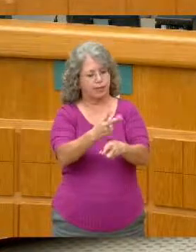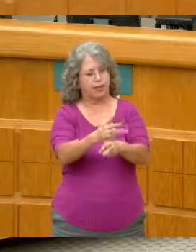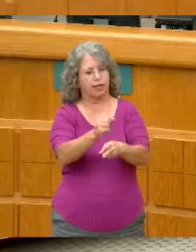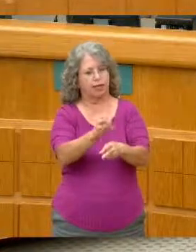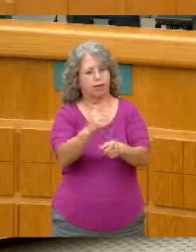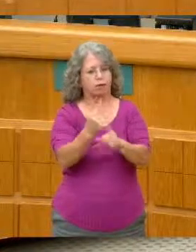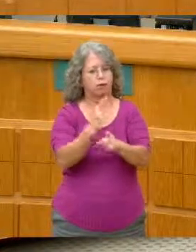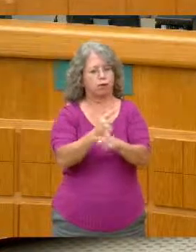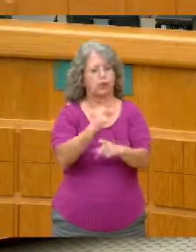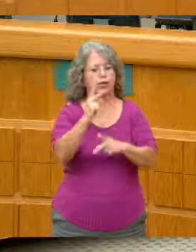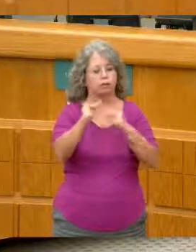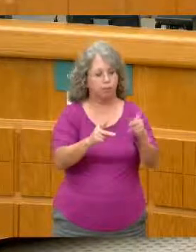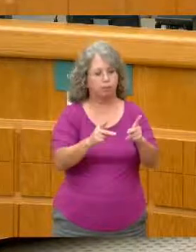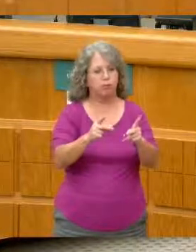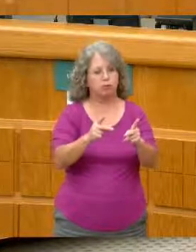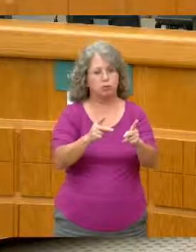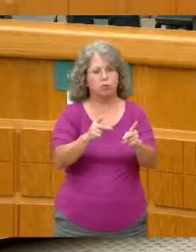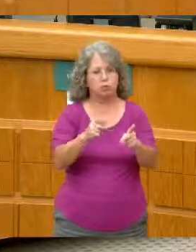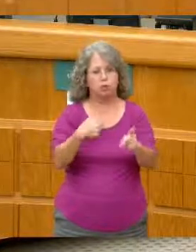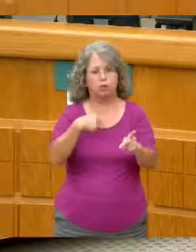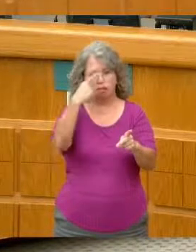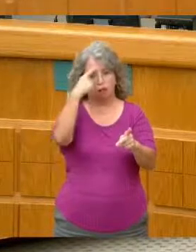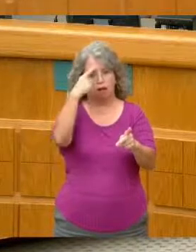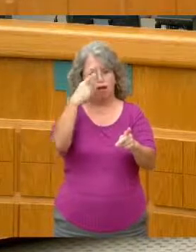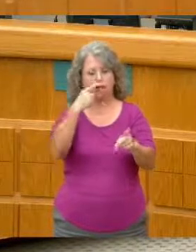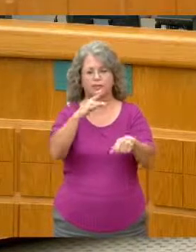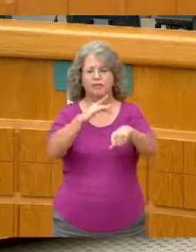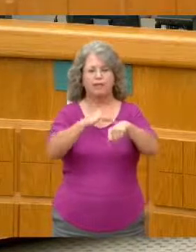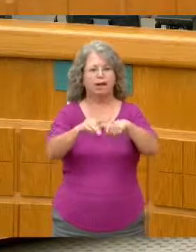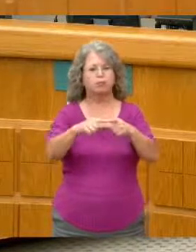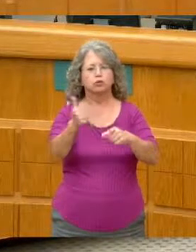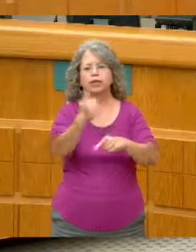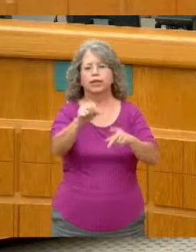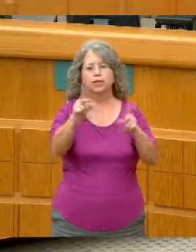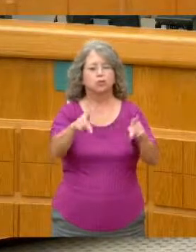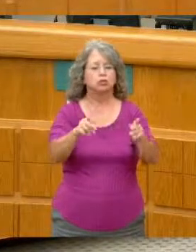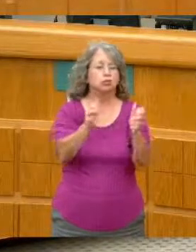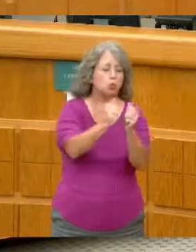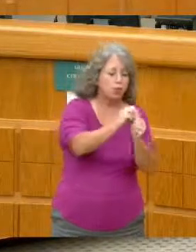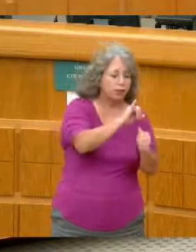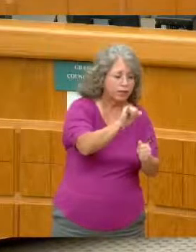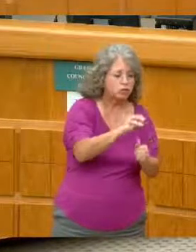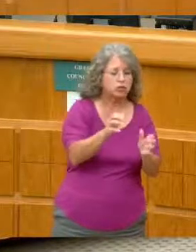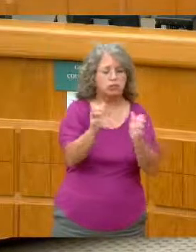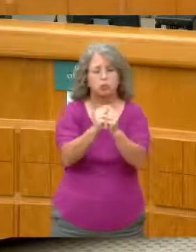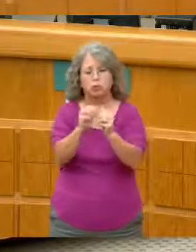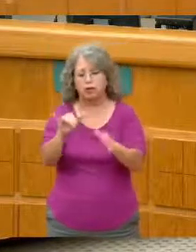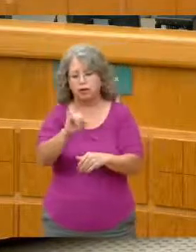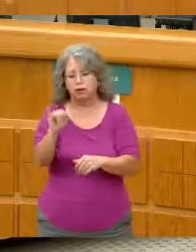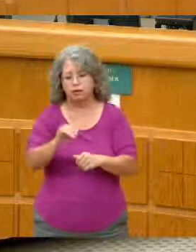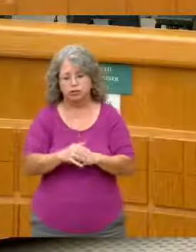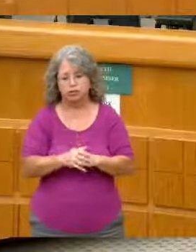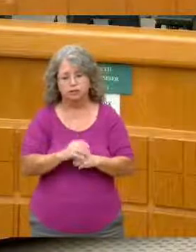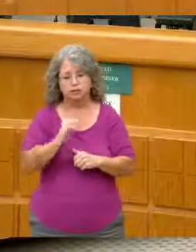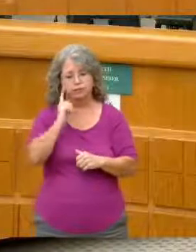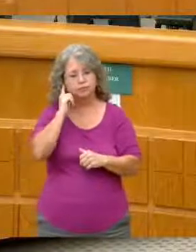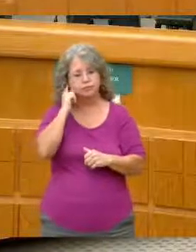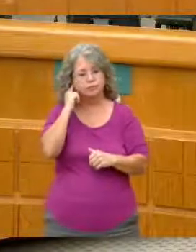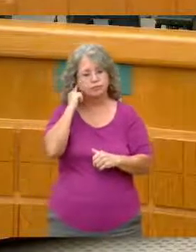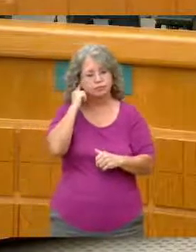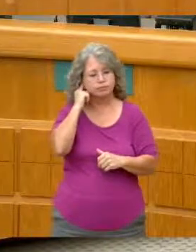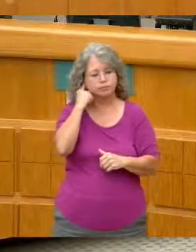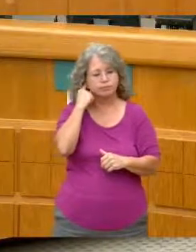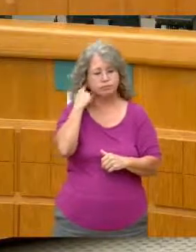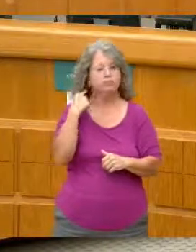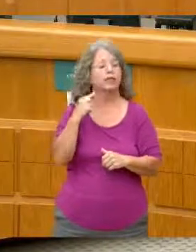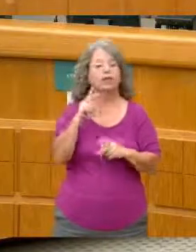that we thought we would, but it's available for anybody, whether you have insurance or not. Those without insurance, I will tell